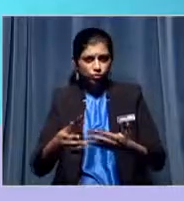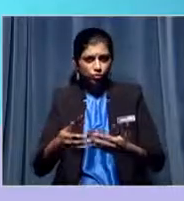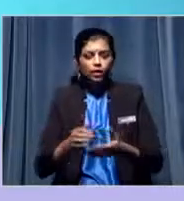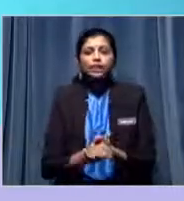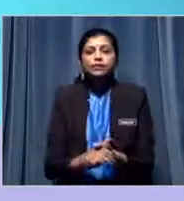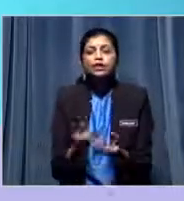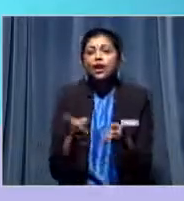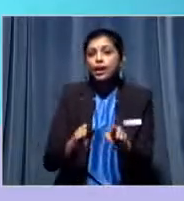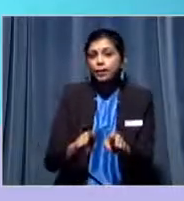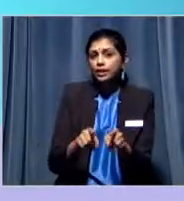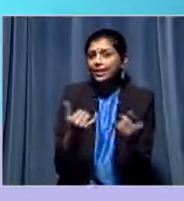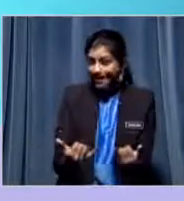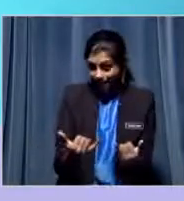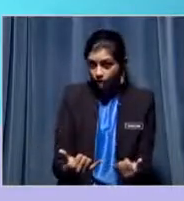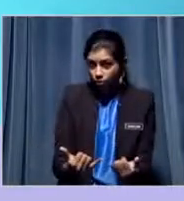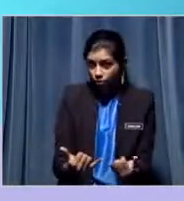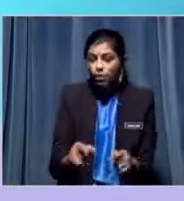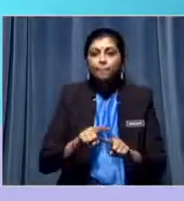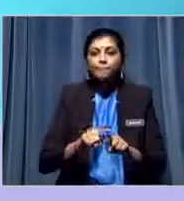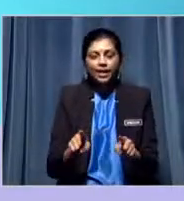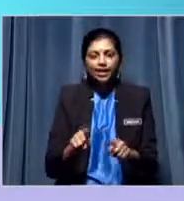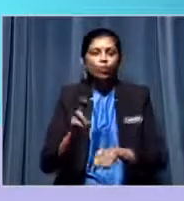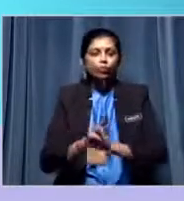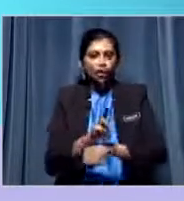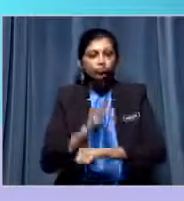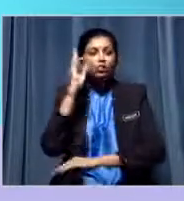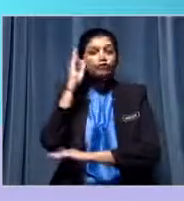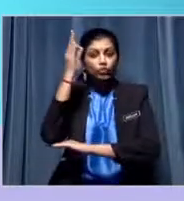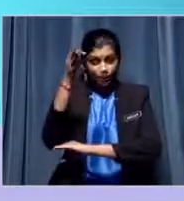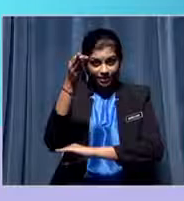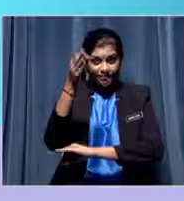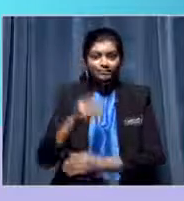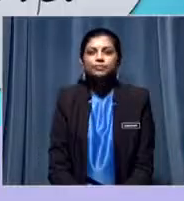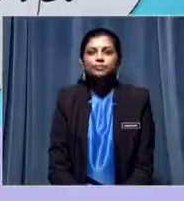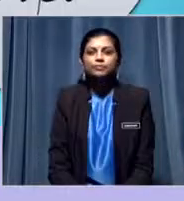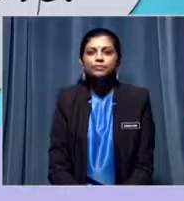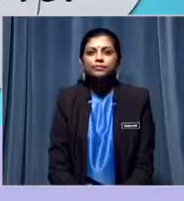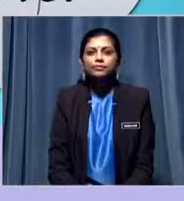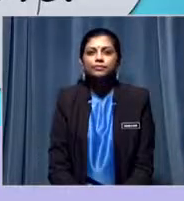like this is happening in the present, we use future tense.